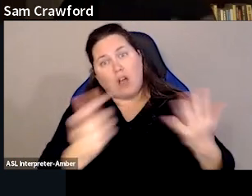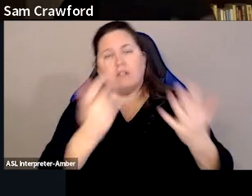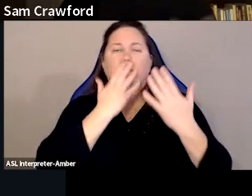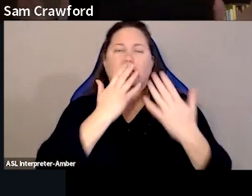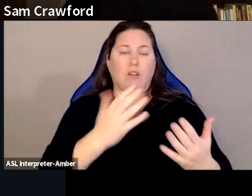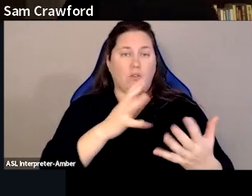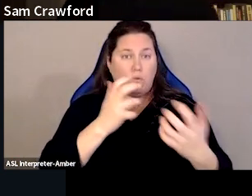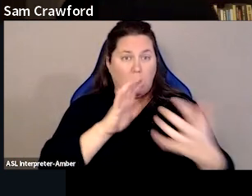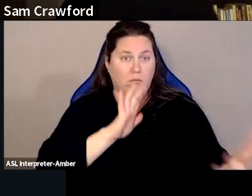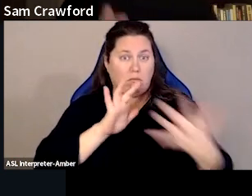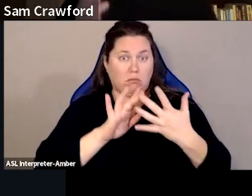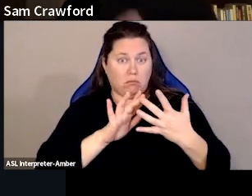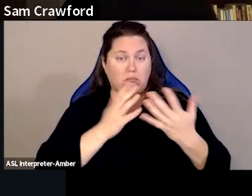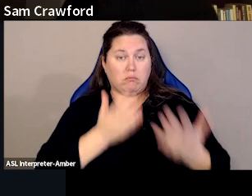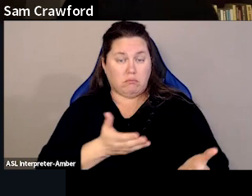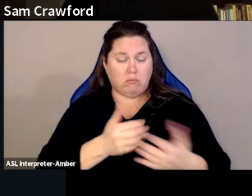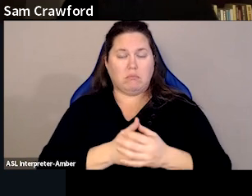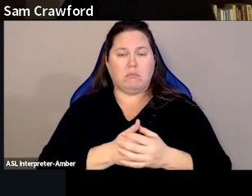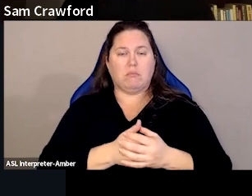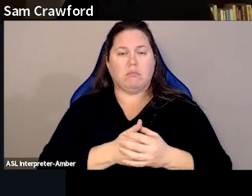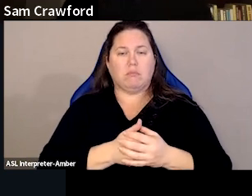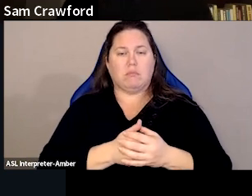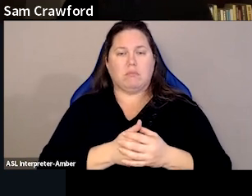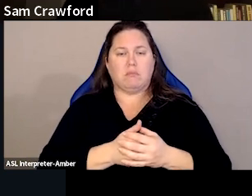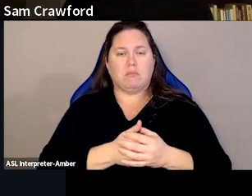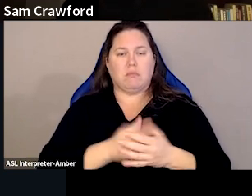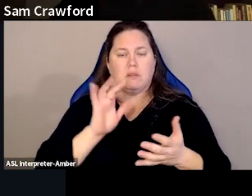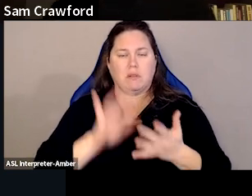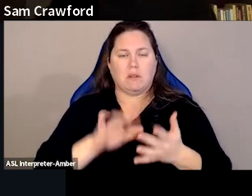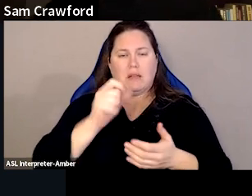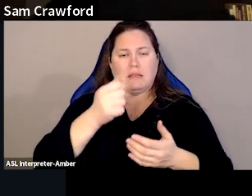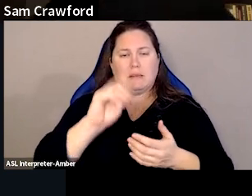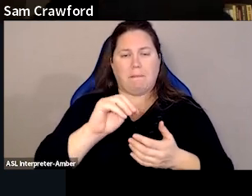me in any way, shape or form, you can always hit me up at sam@bycrawford.com.